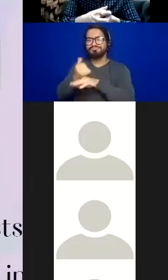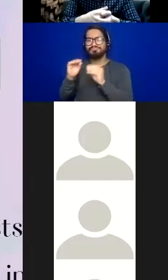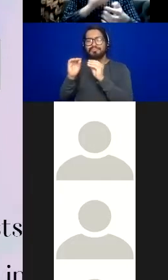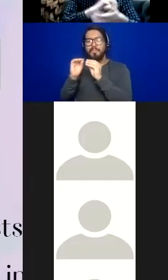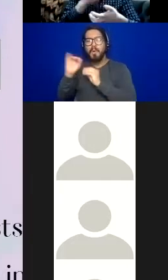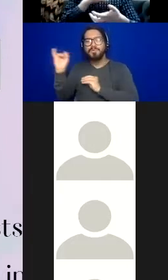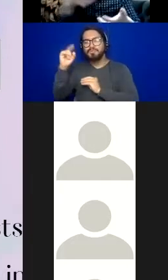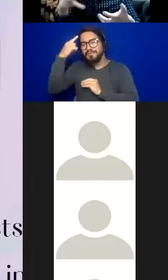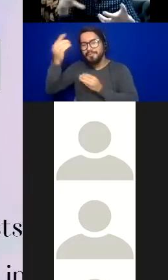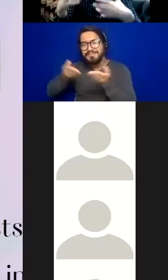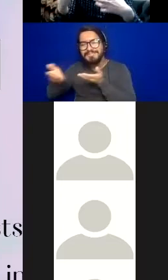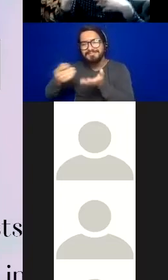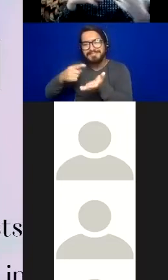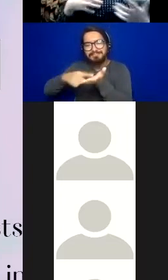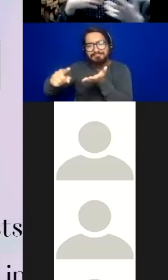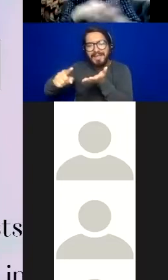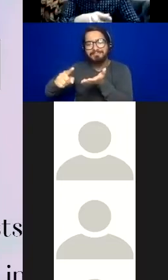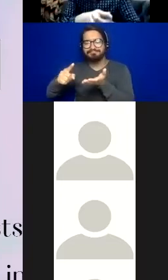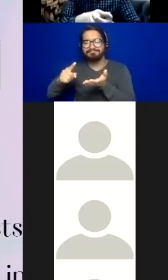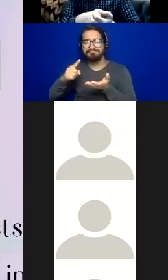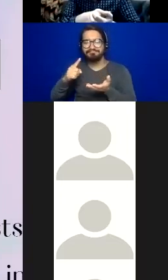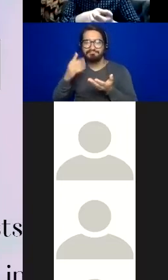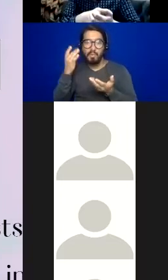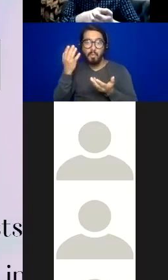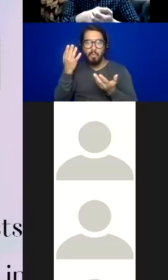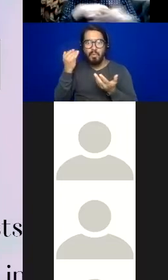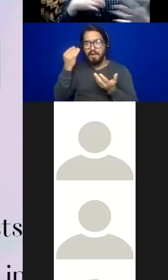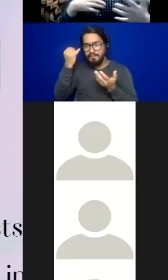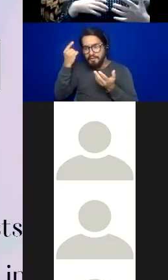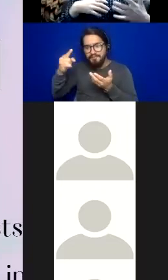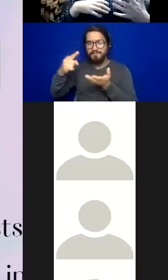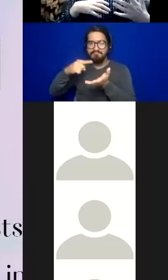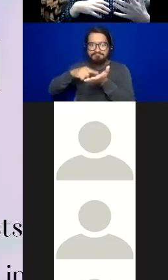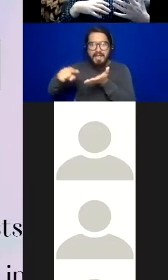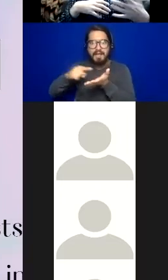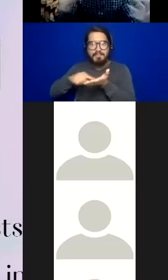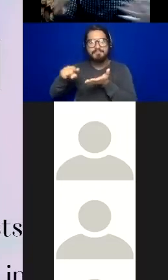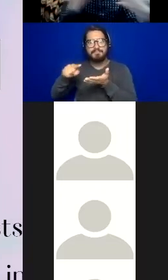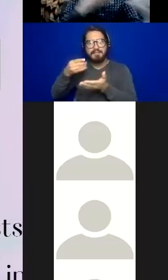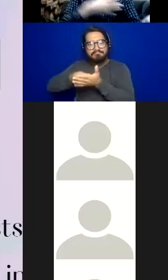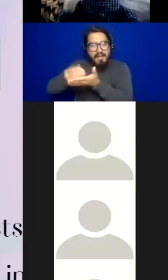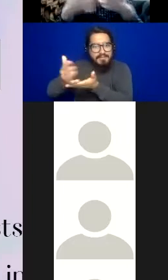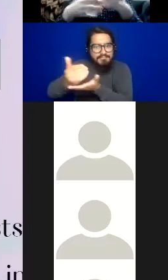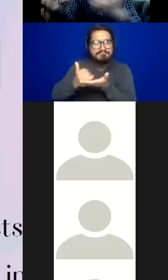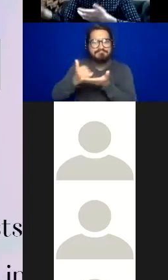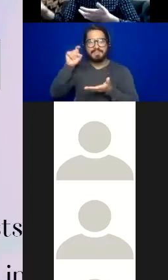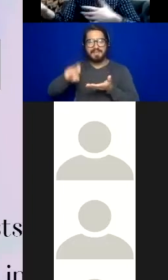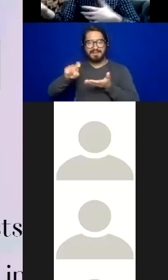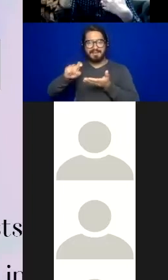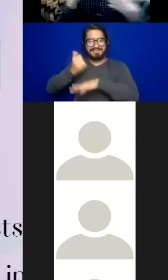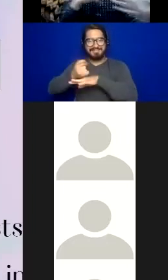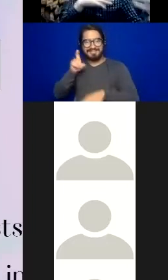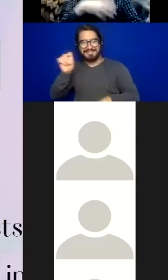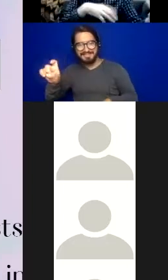to have a diagnosis in order to bill. And so that means that every reason a person could be in